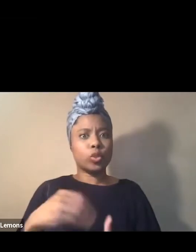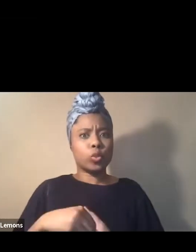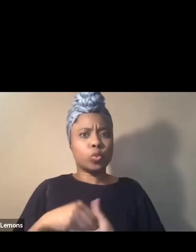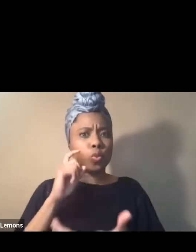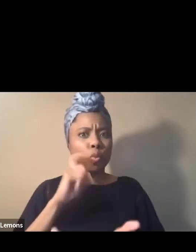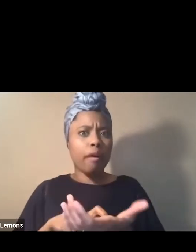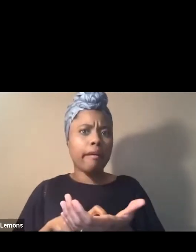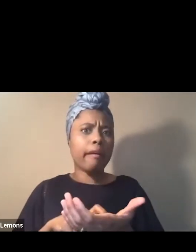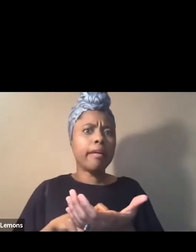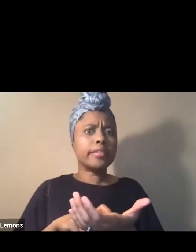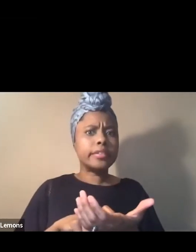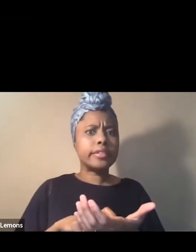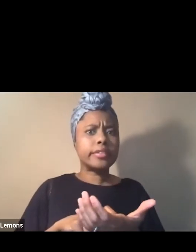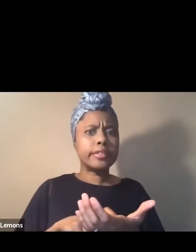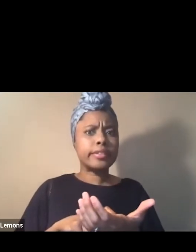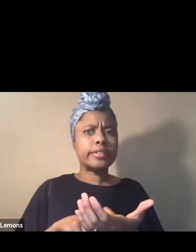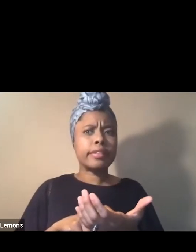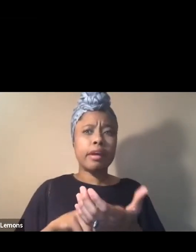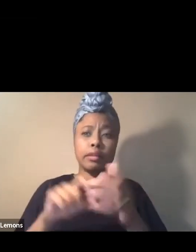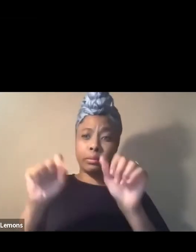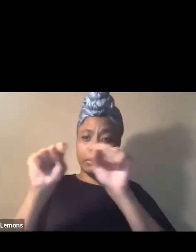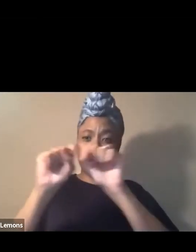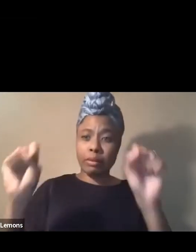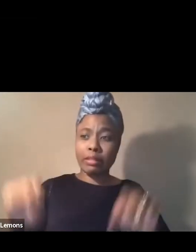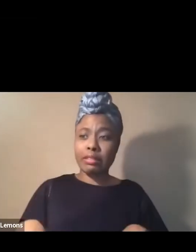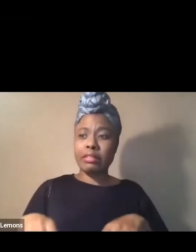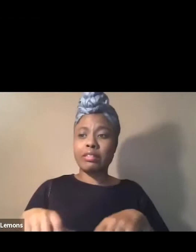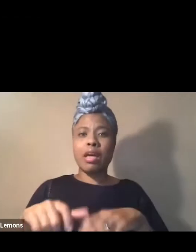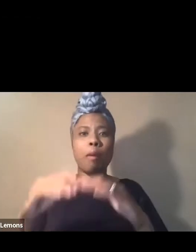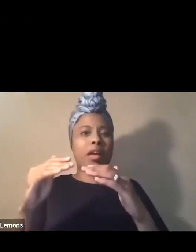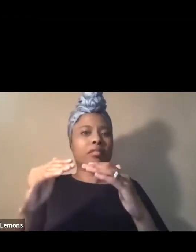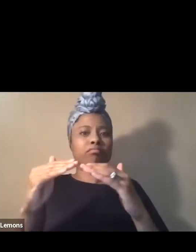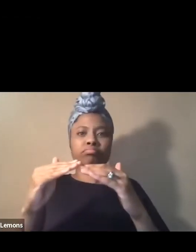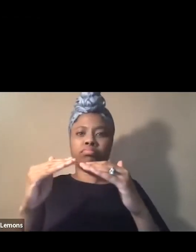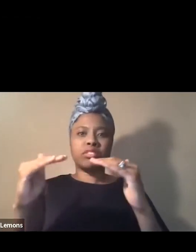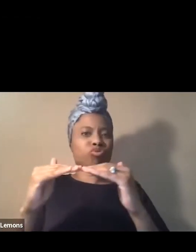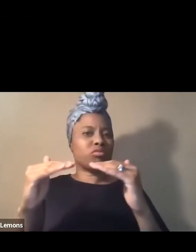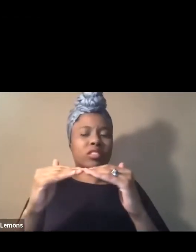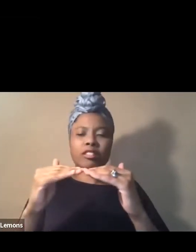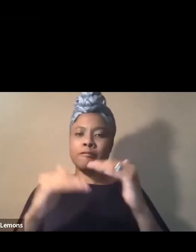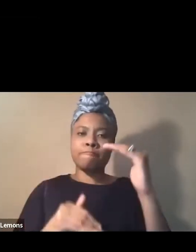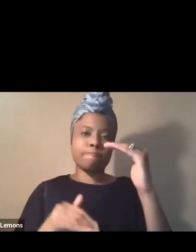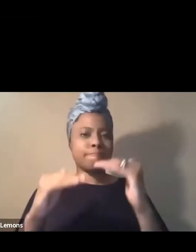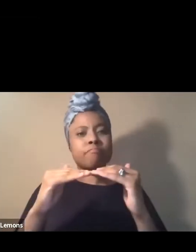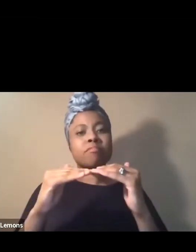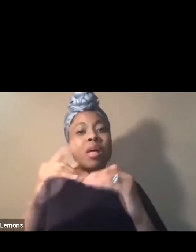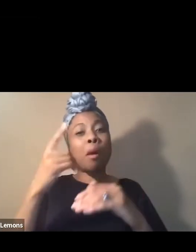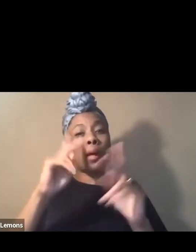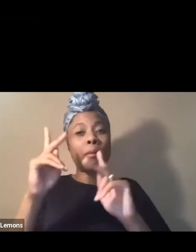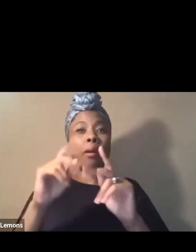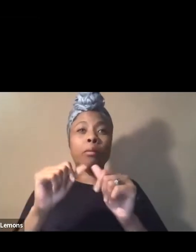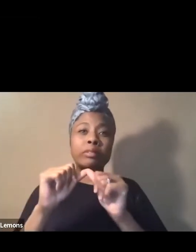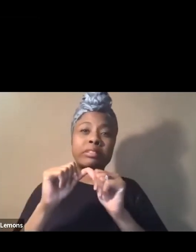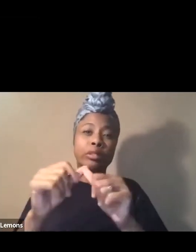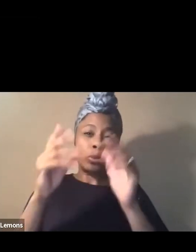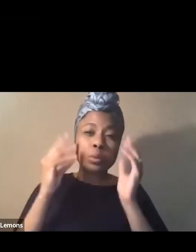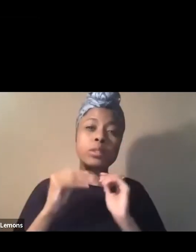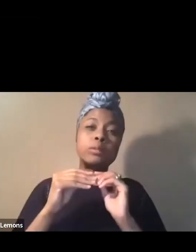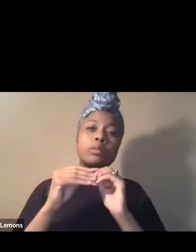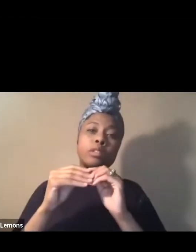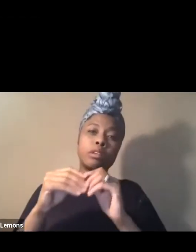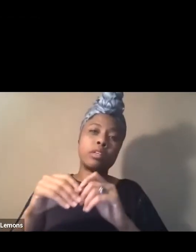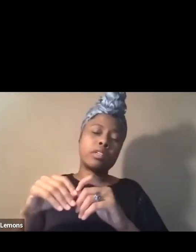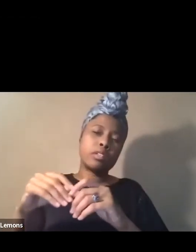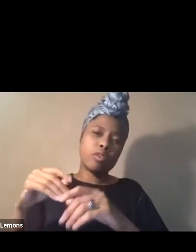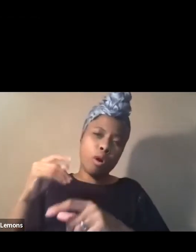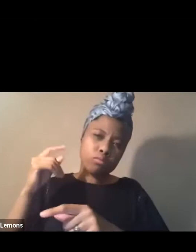recognizing and the systemic injustices that Black people have been subjected to over the centuries, while at the